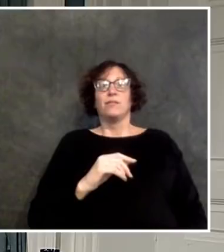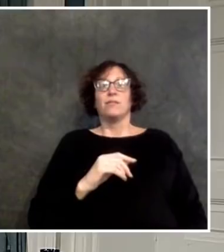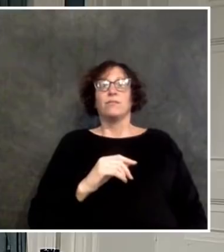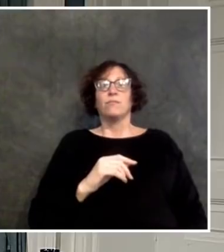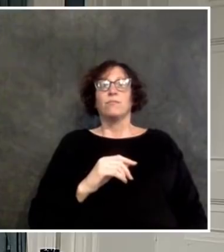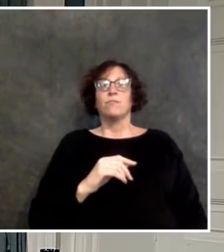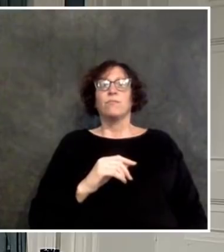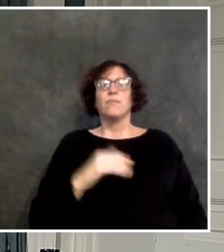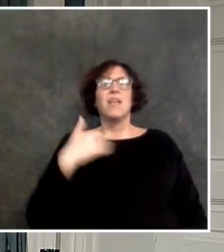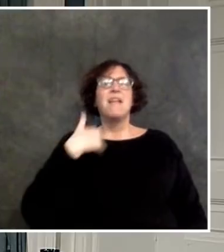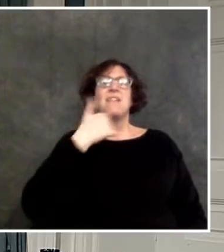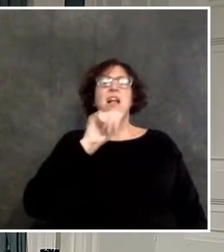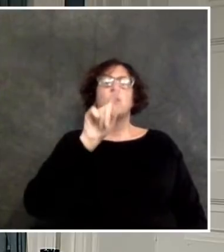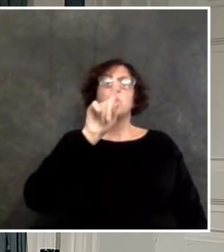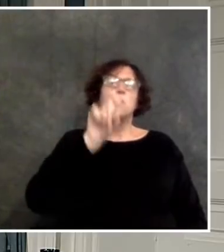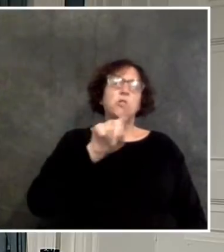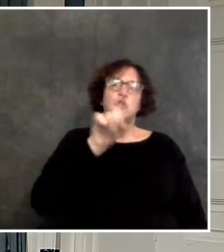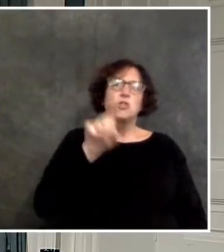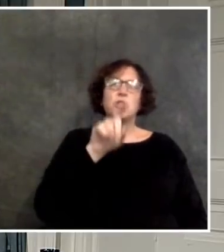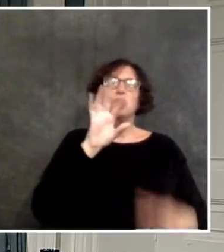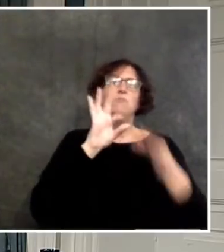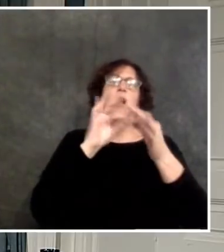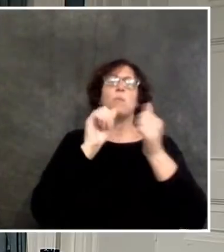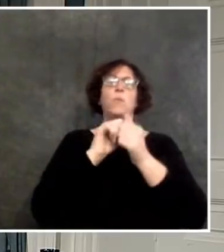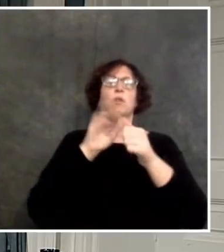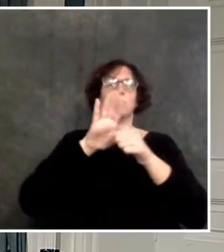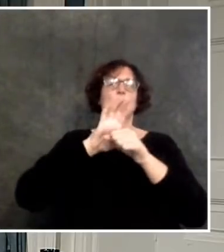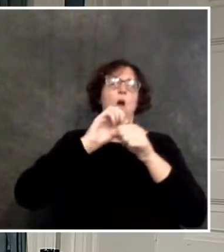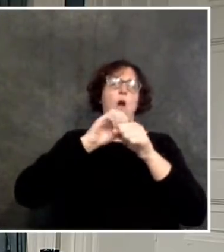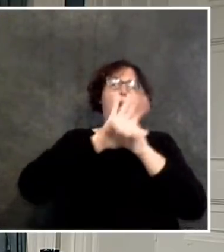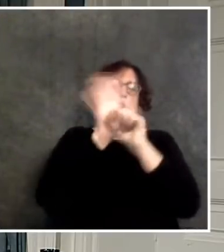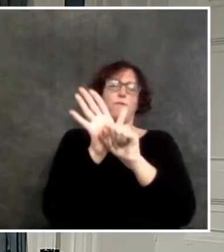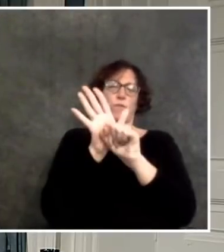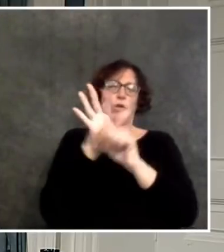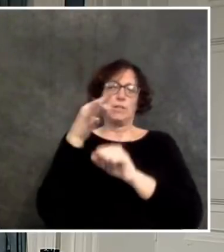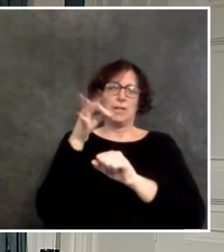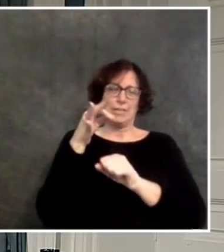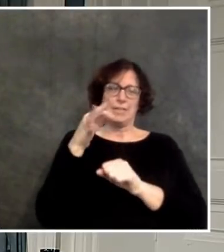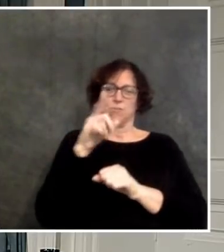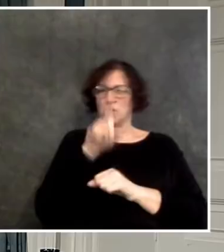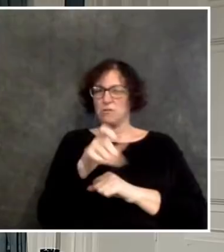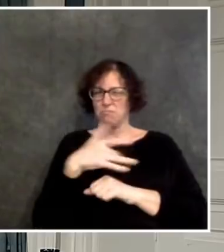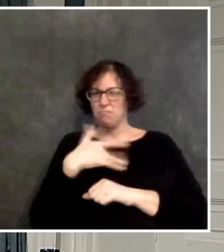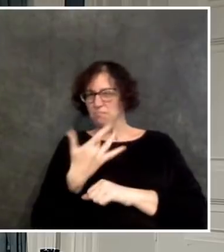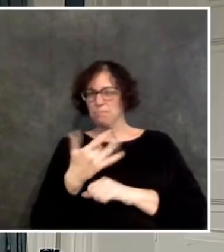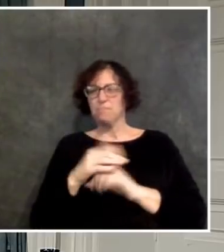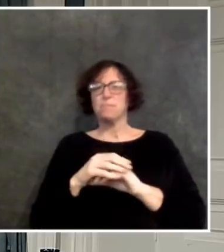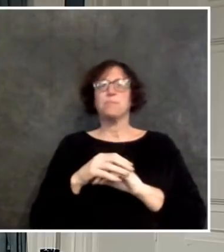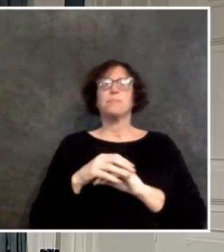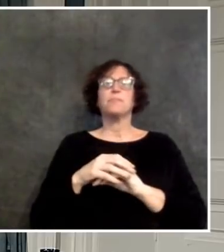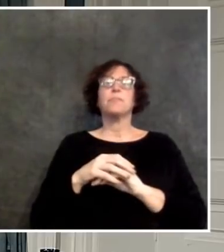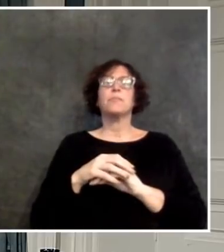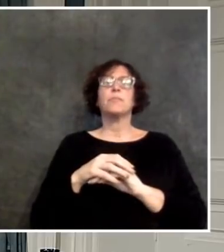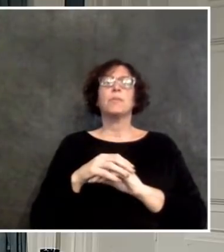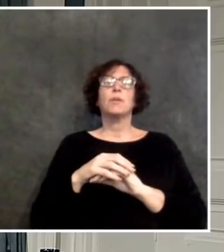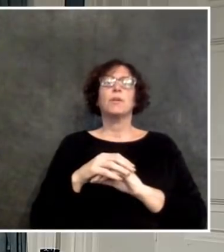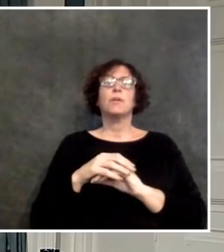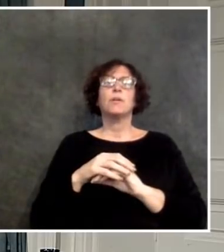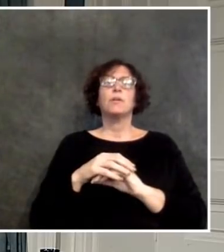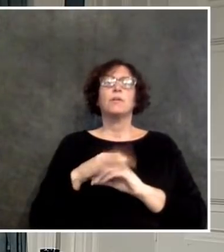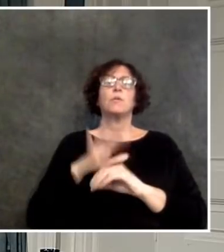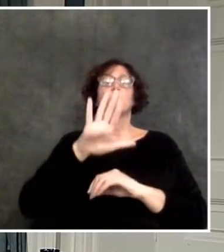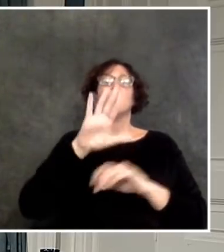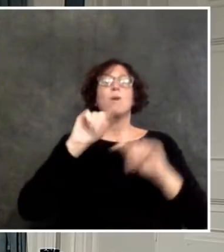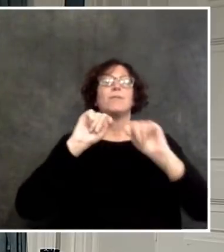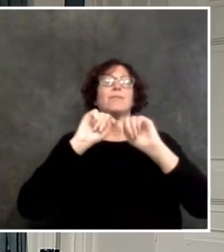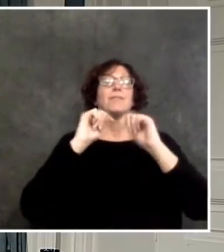confronted with coronavirus. Your administration has taken some steps that you've described as being out of an abundance of